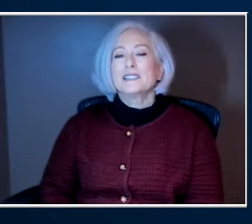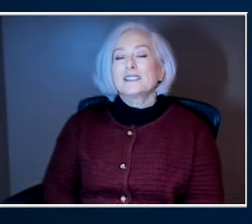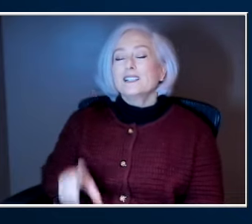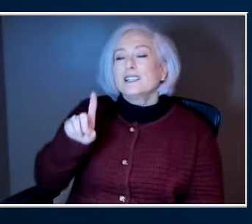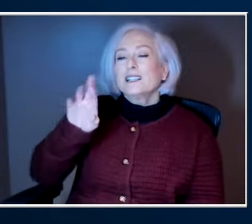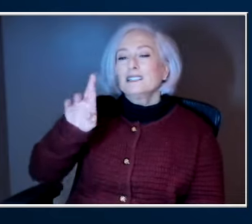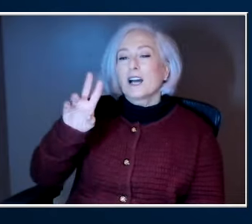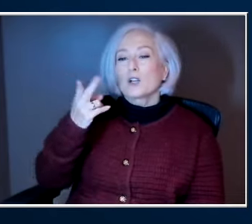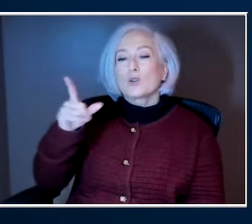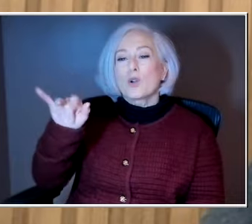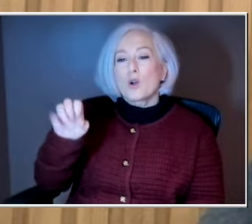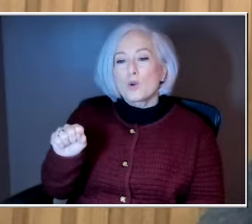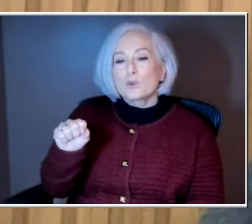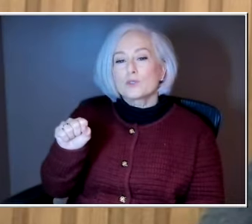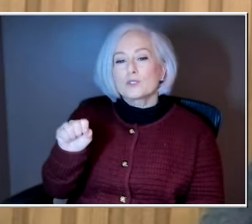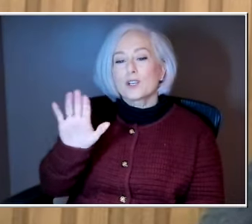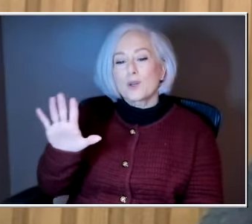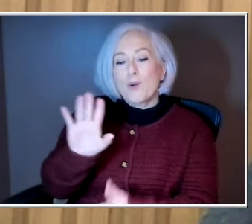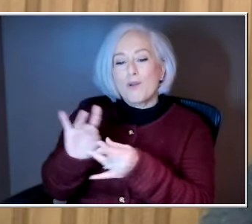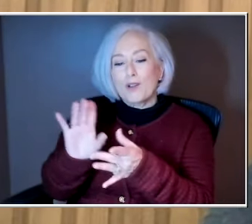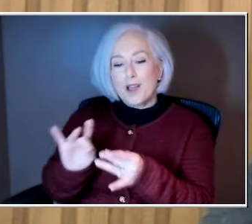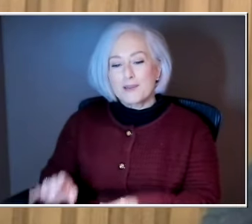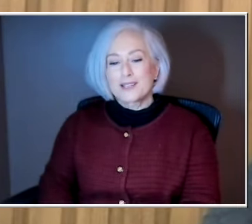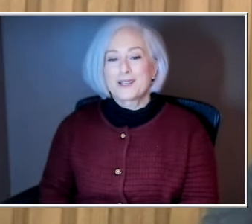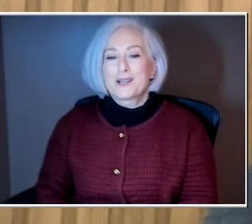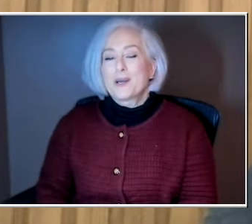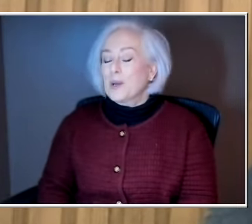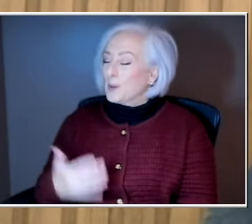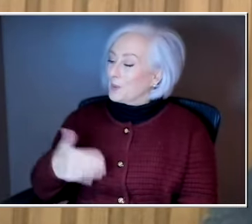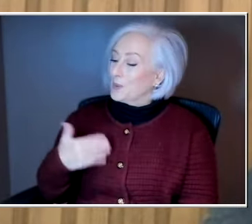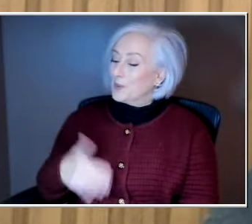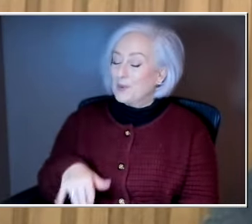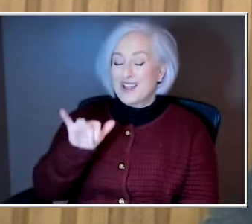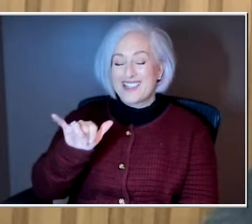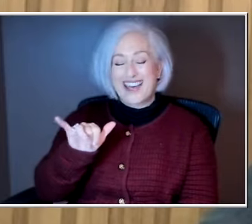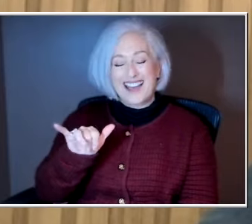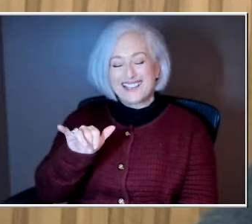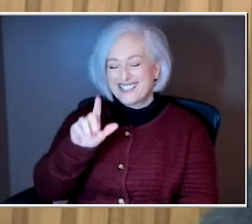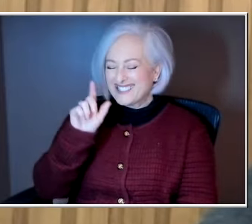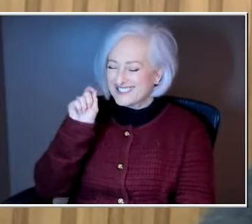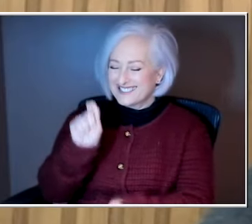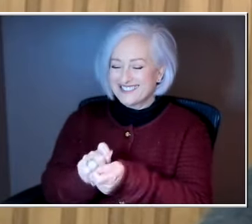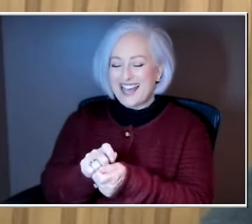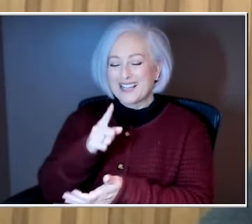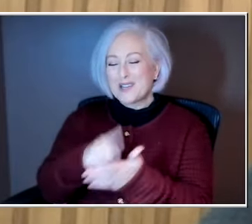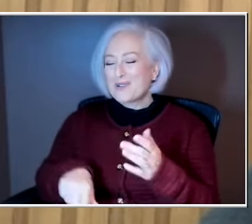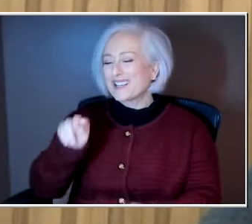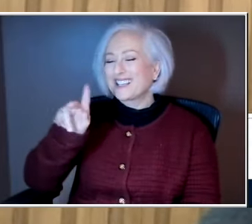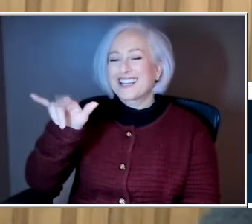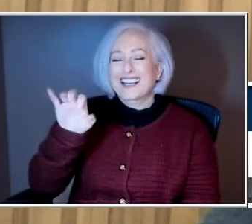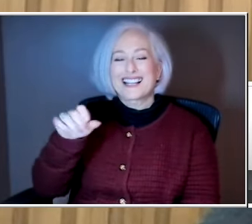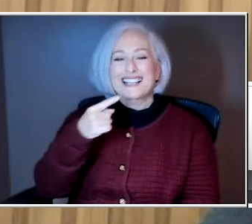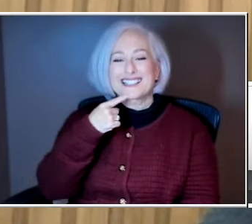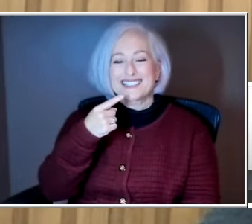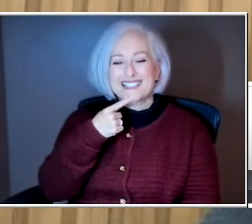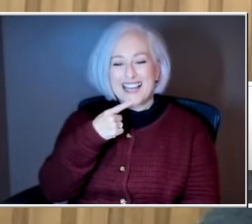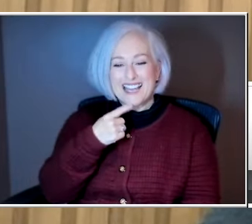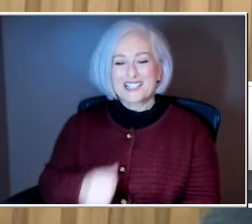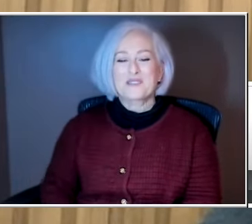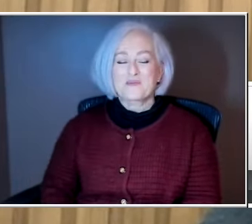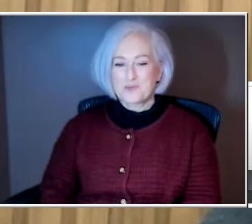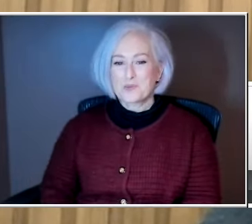know? Oh, well, it's hard to top that. I would echo everything Nicolette just said. And also just note, you know, as we talked about